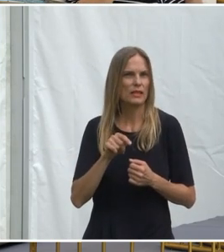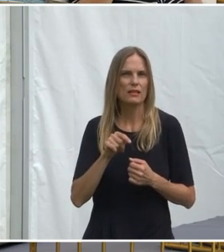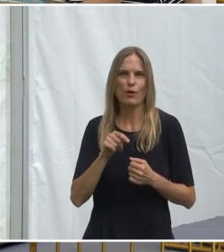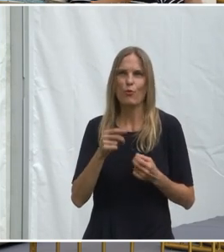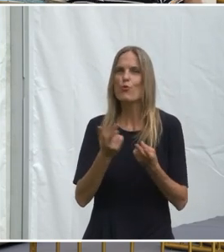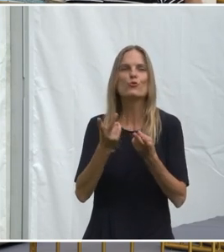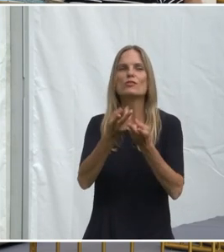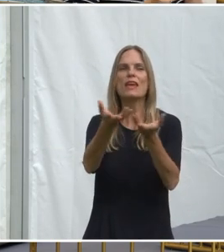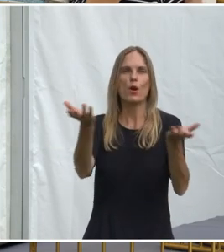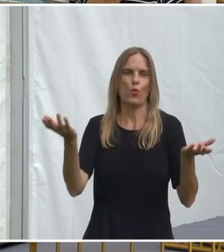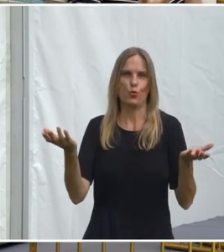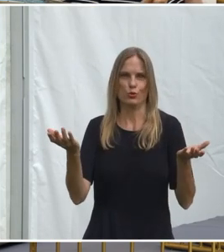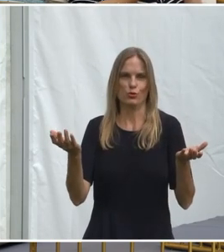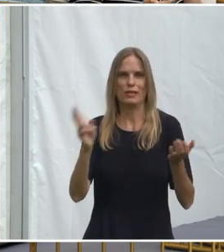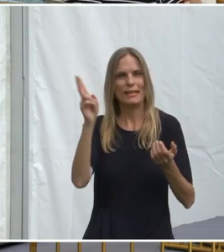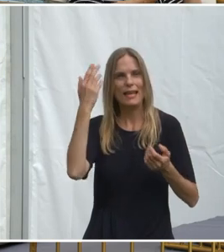do not know